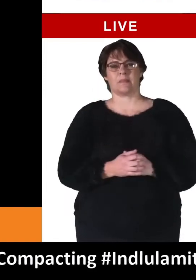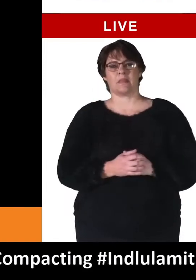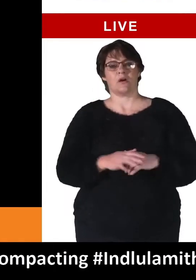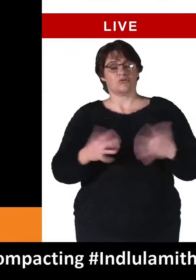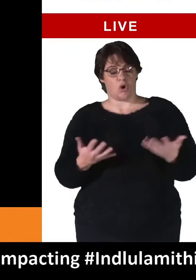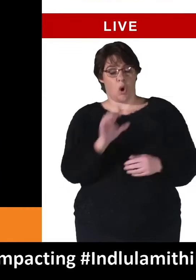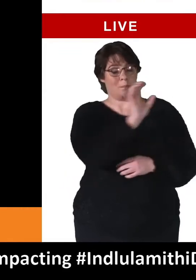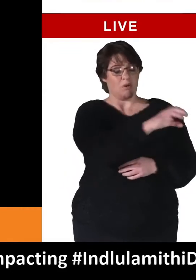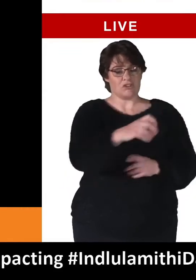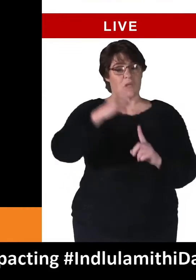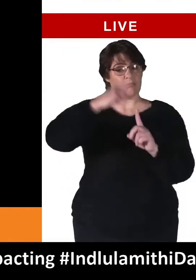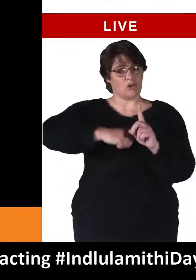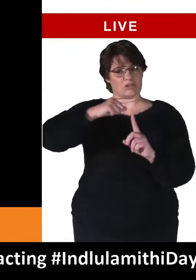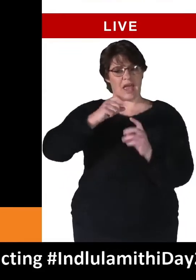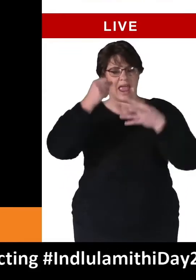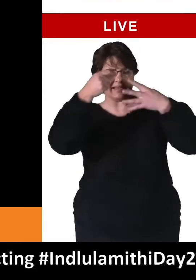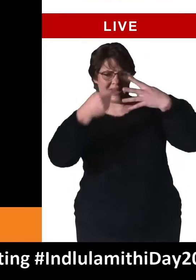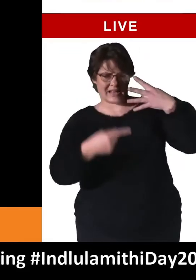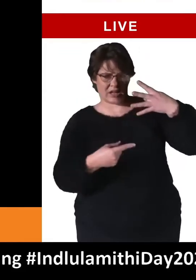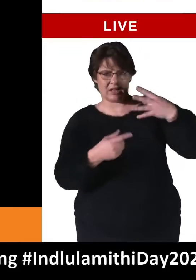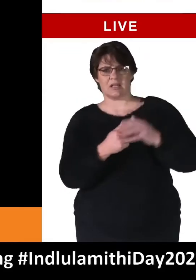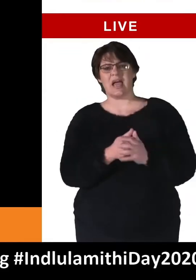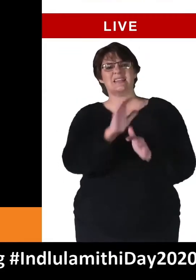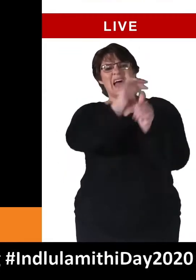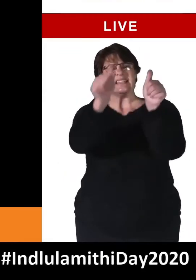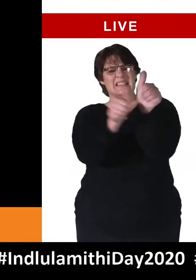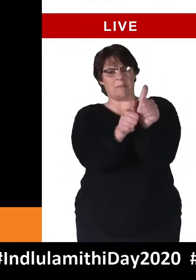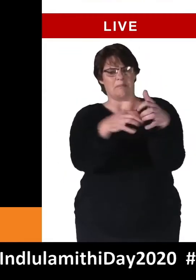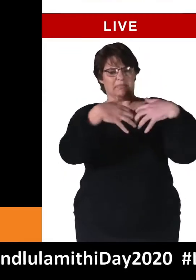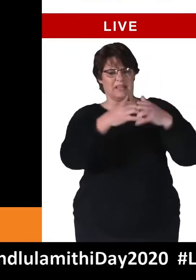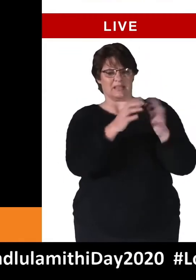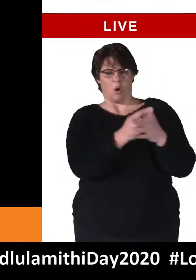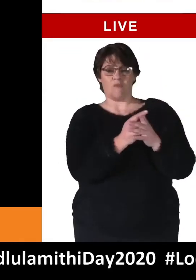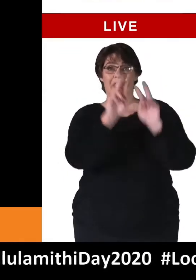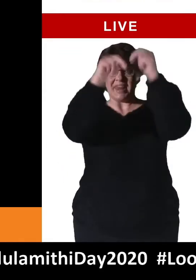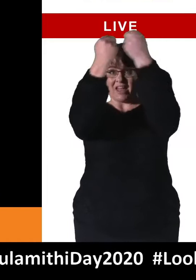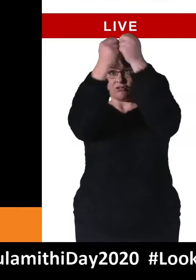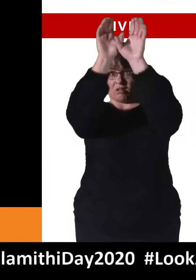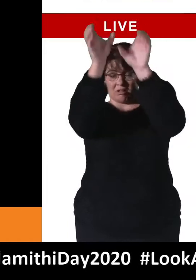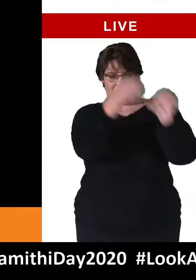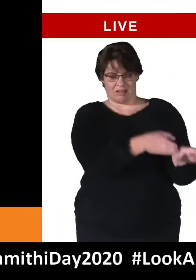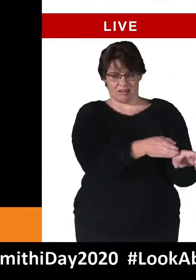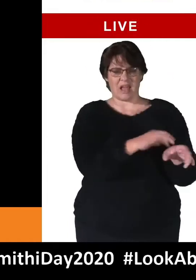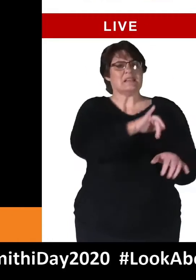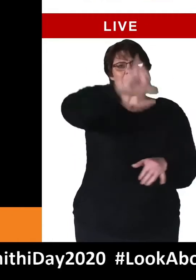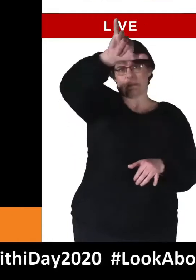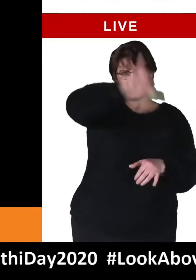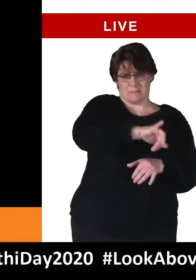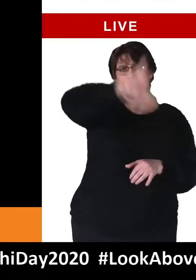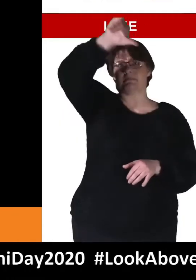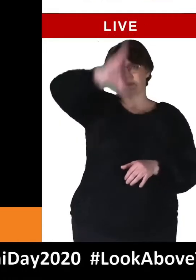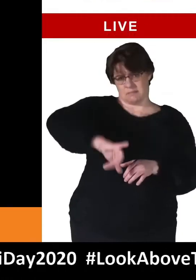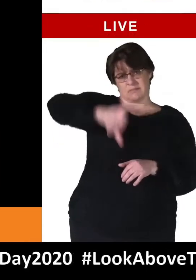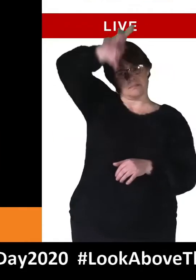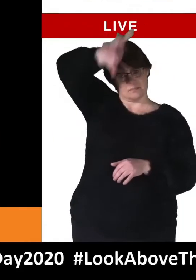So the Provincial Barometer indicators is a subset of the National Barometer indicators. We've used as many of the same indicators as we